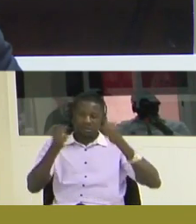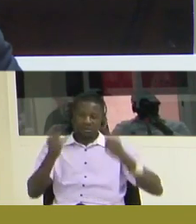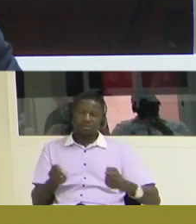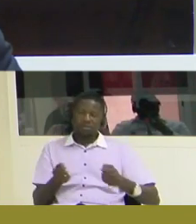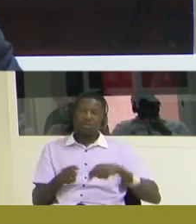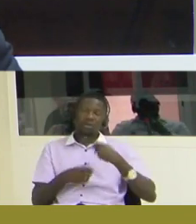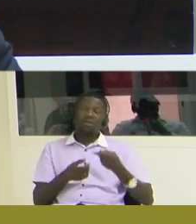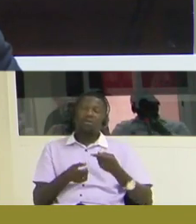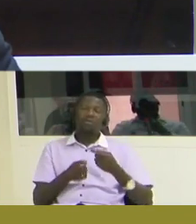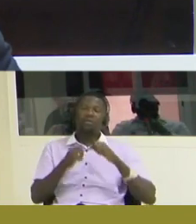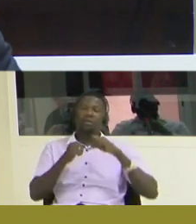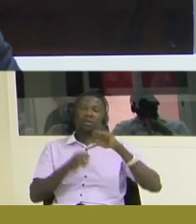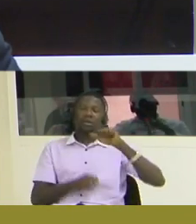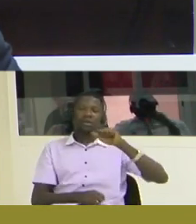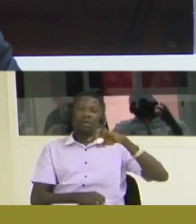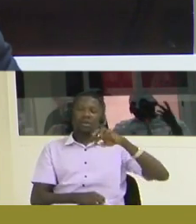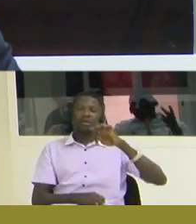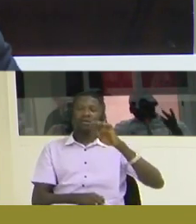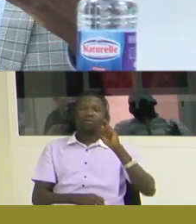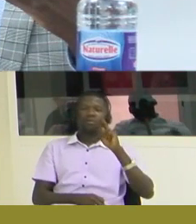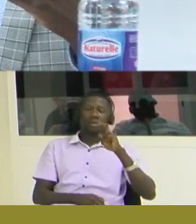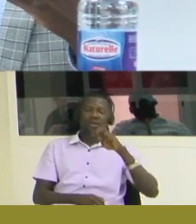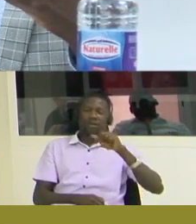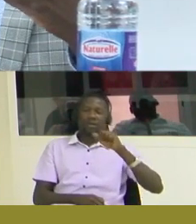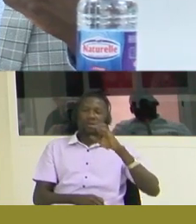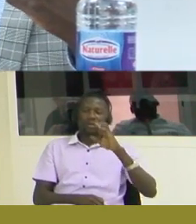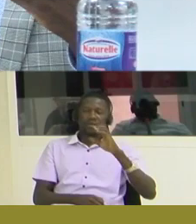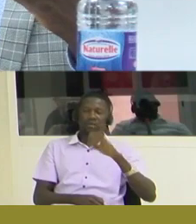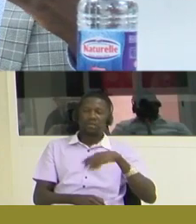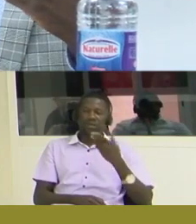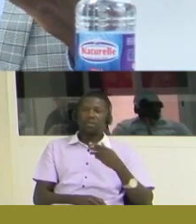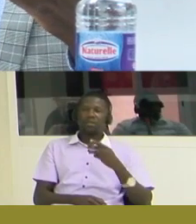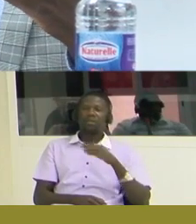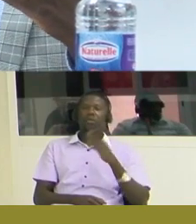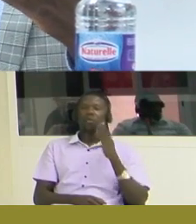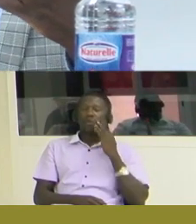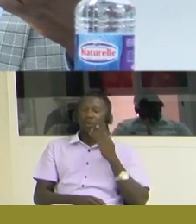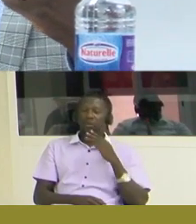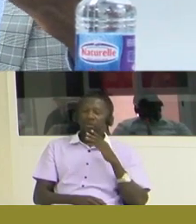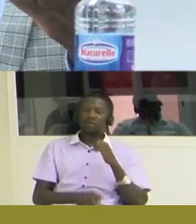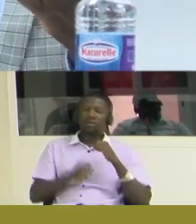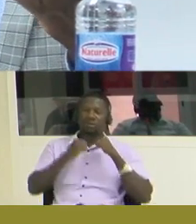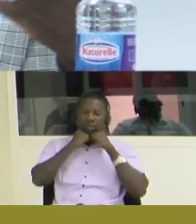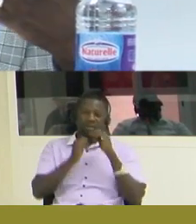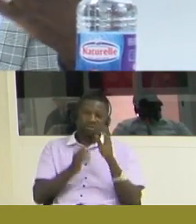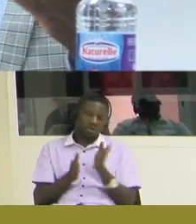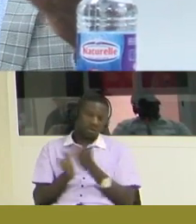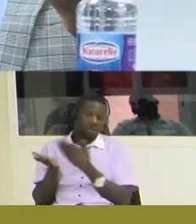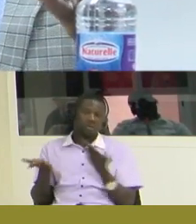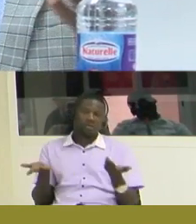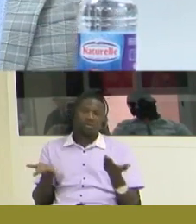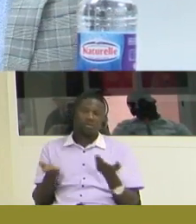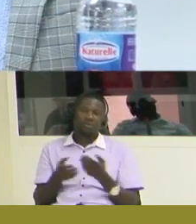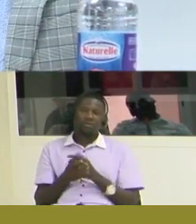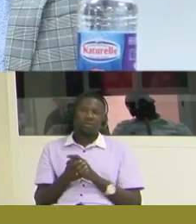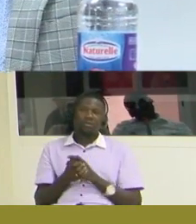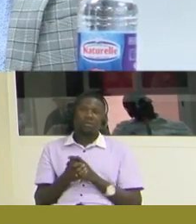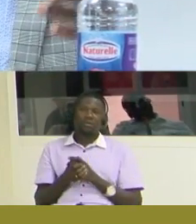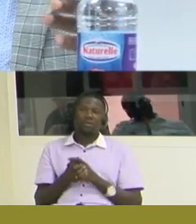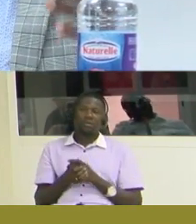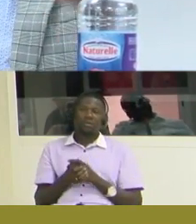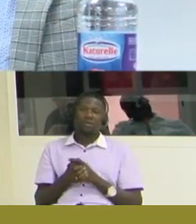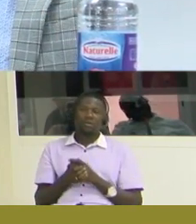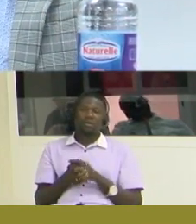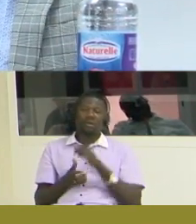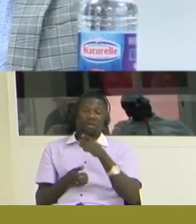the absence of sana and you and sana there was a rift between the two of you you called it